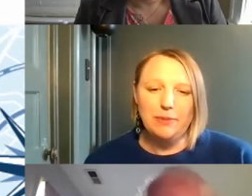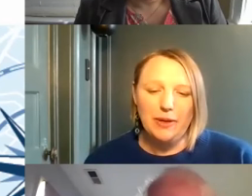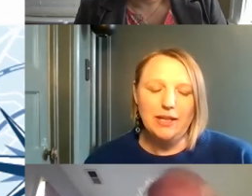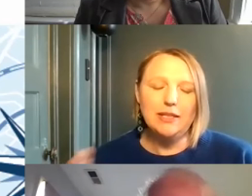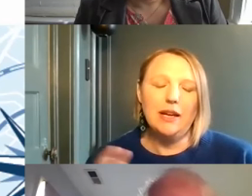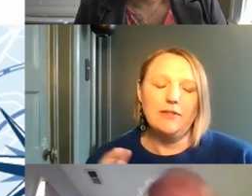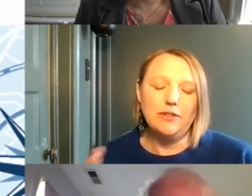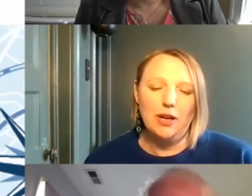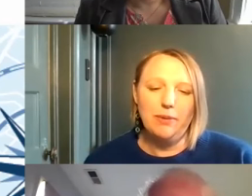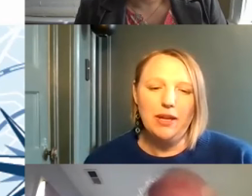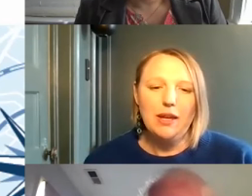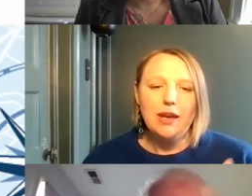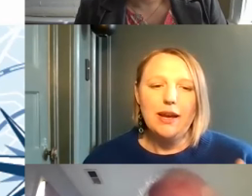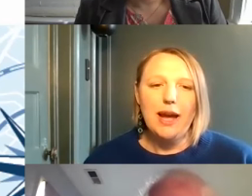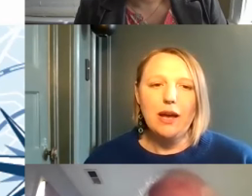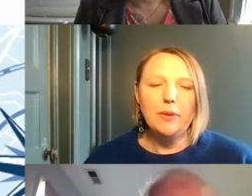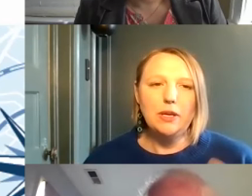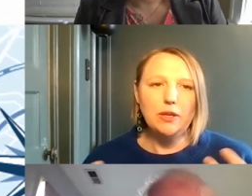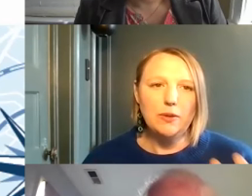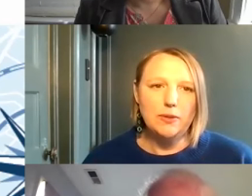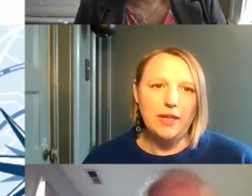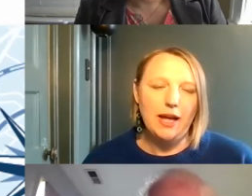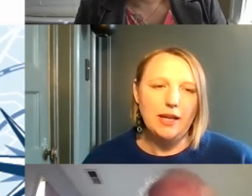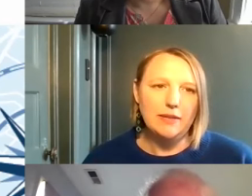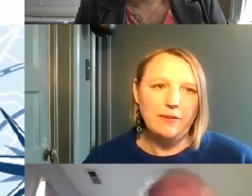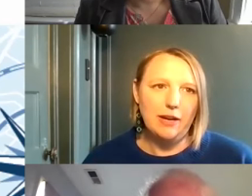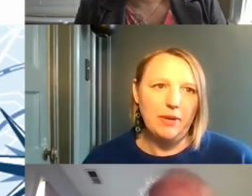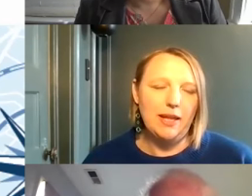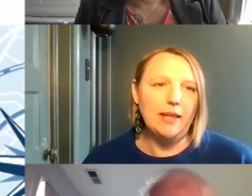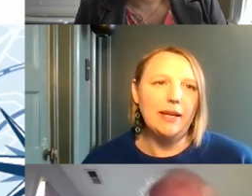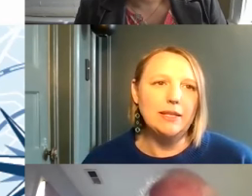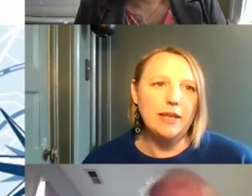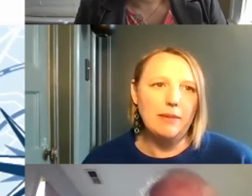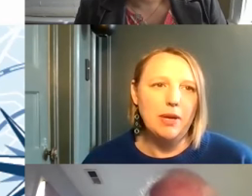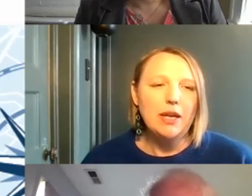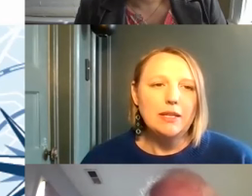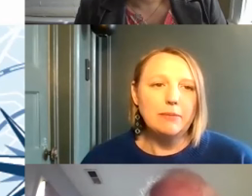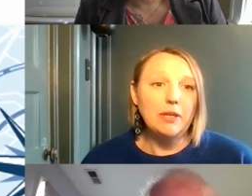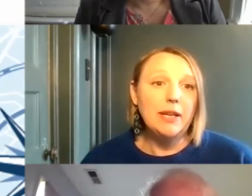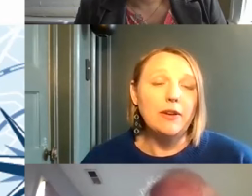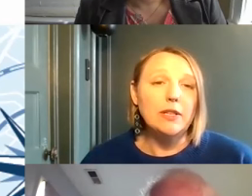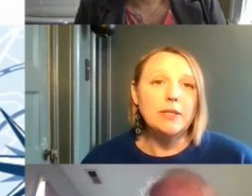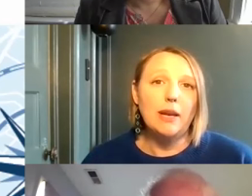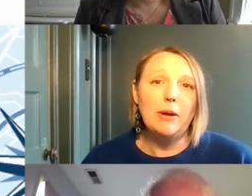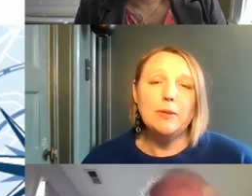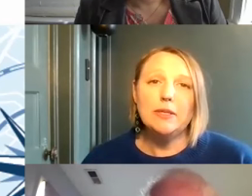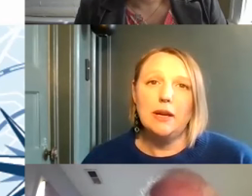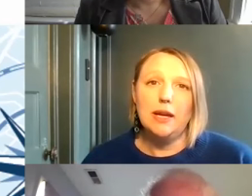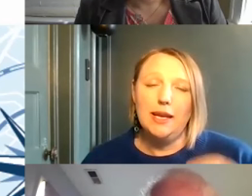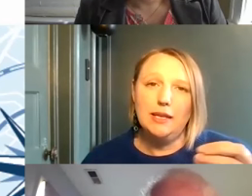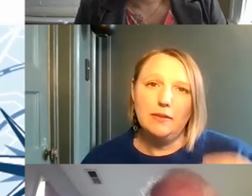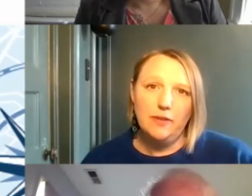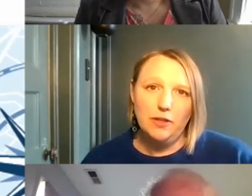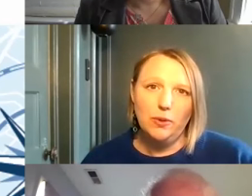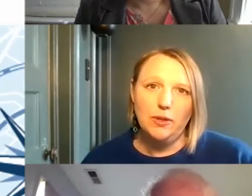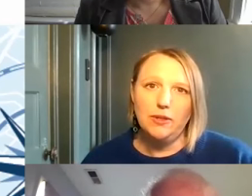this experience of the trauma, and how do we use that environment and that landscape to build together? So it's not about